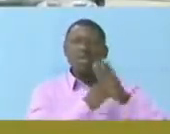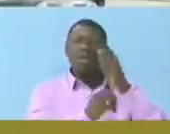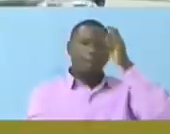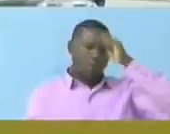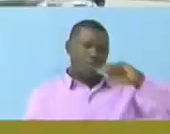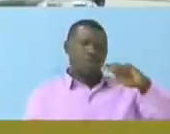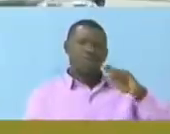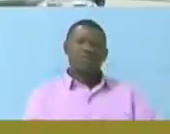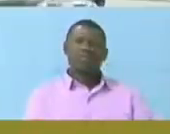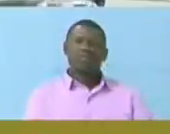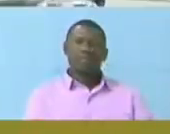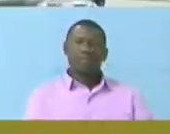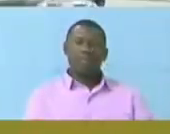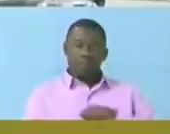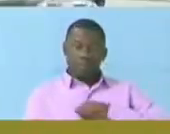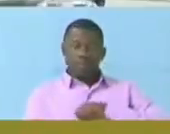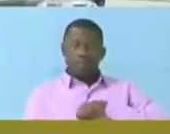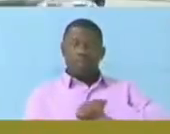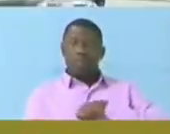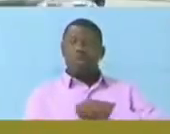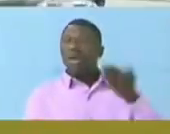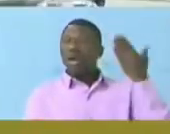personally selected by me. They